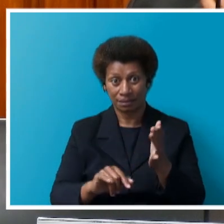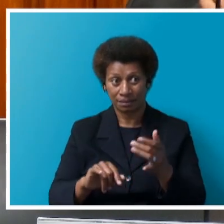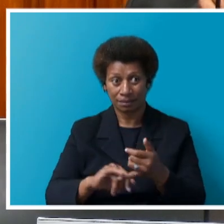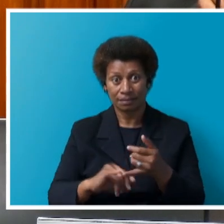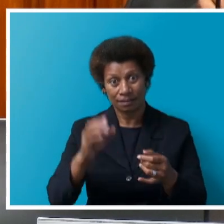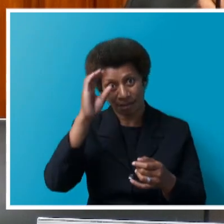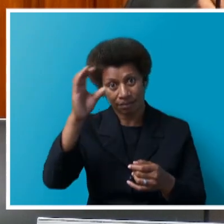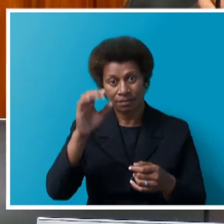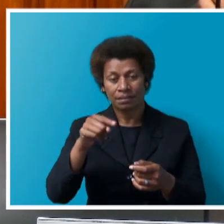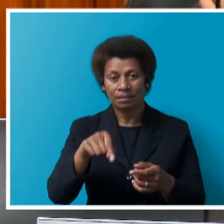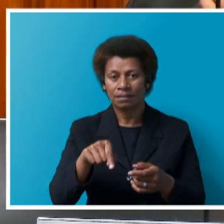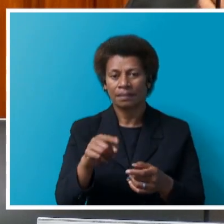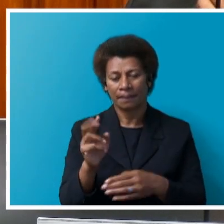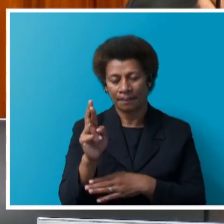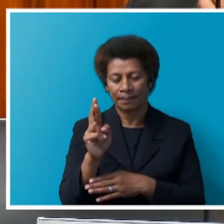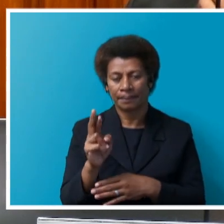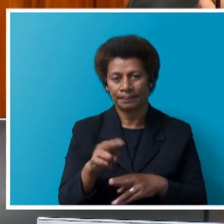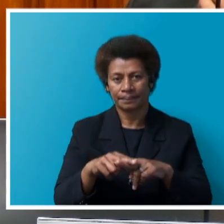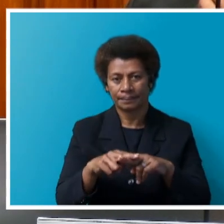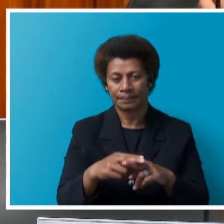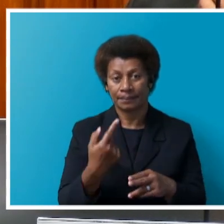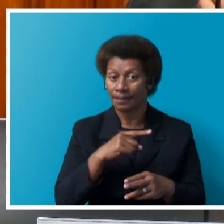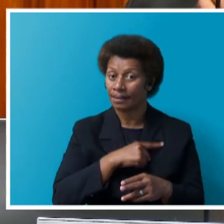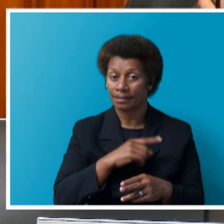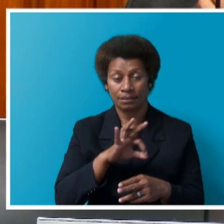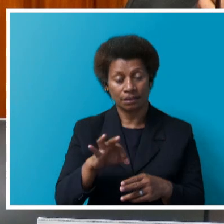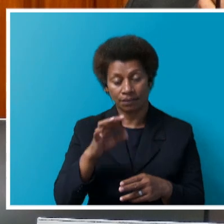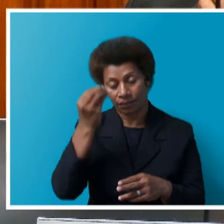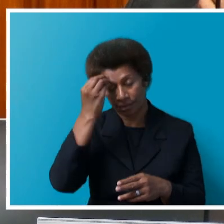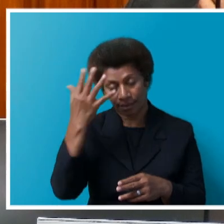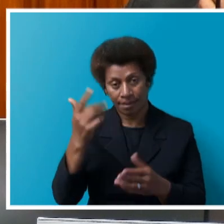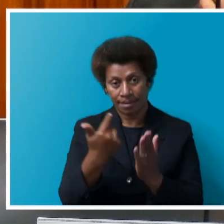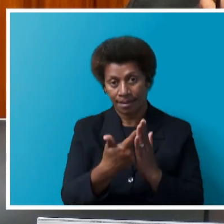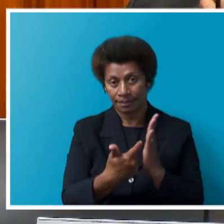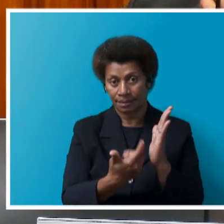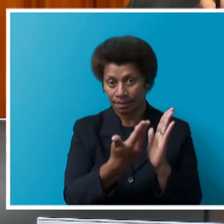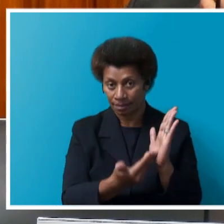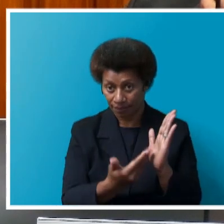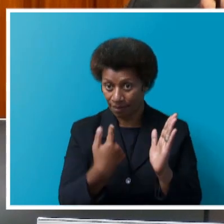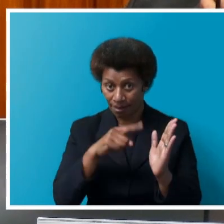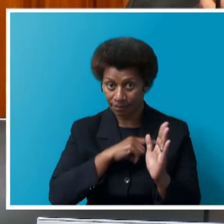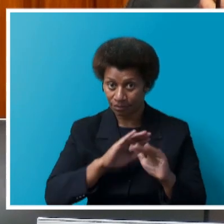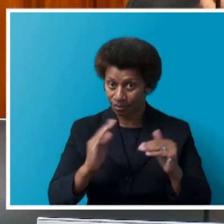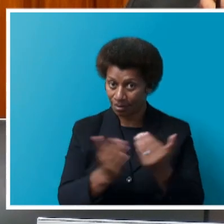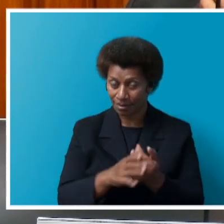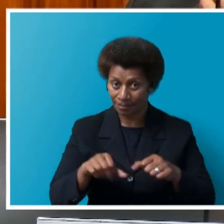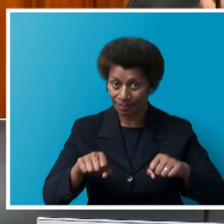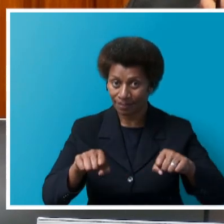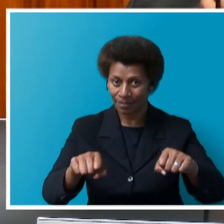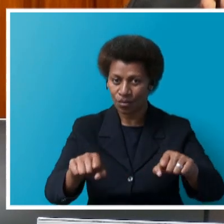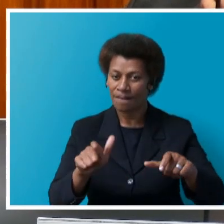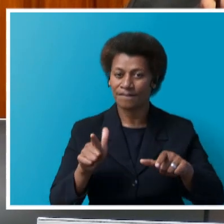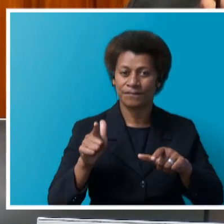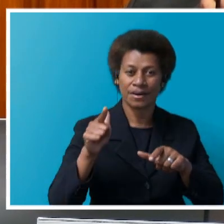interest takes precedence over political divisions. Let us not forget this lesson, because if we move together, we'll go far. This is an opportunity to create